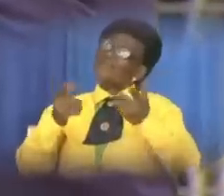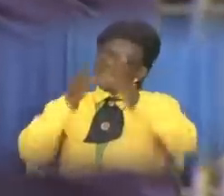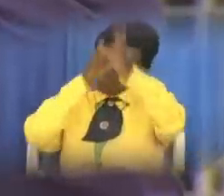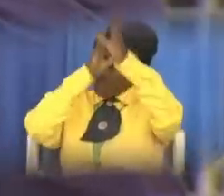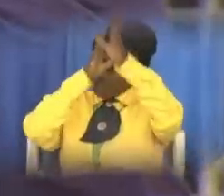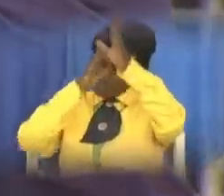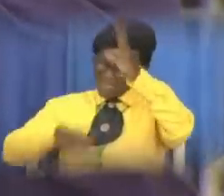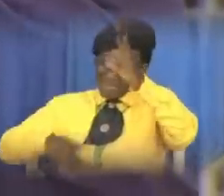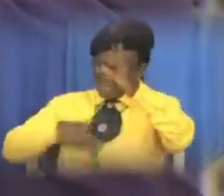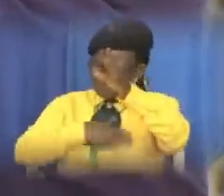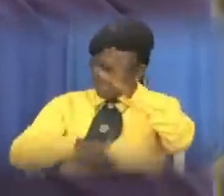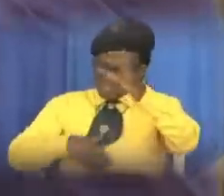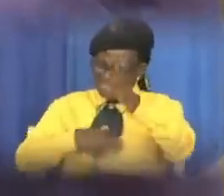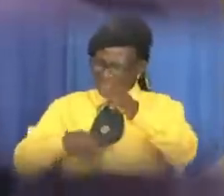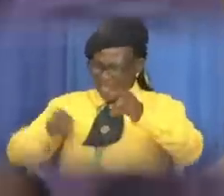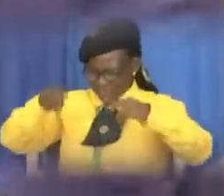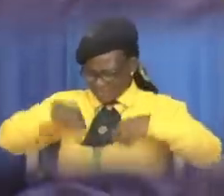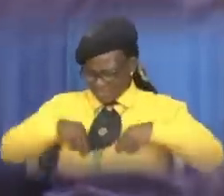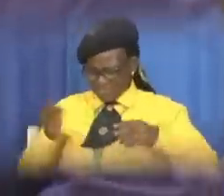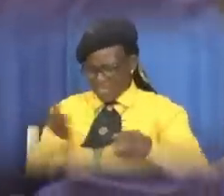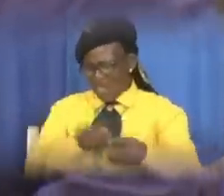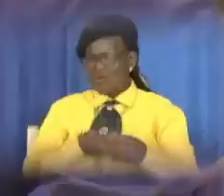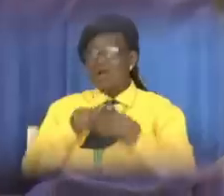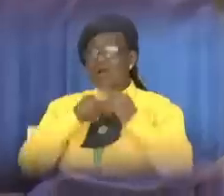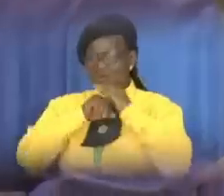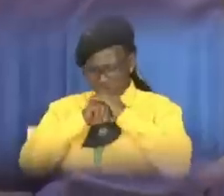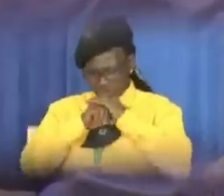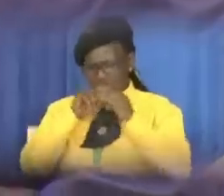in Jesus' name.